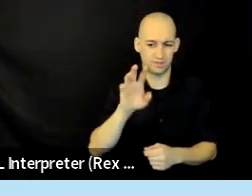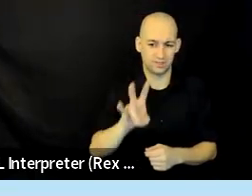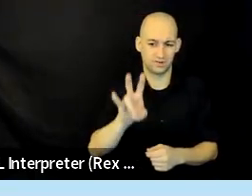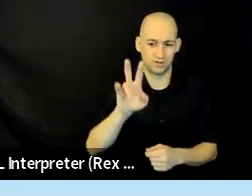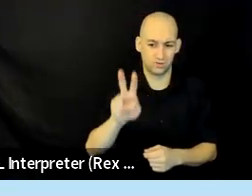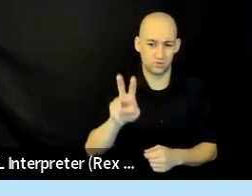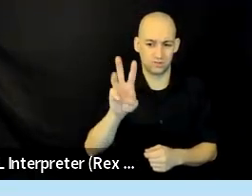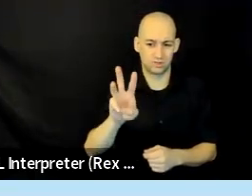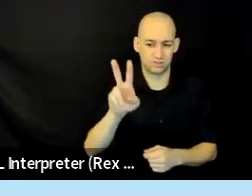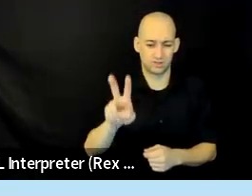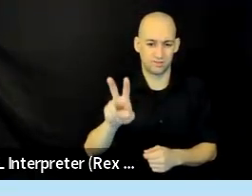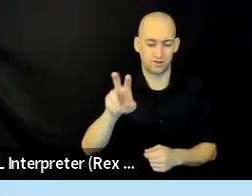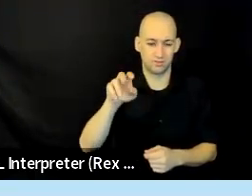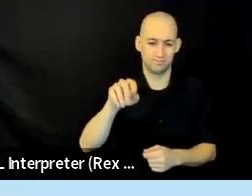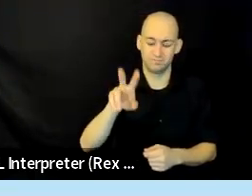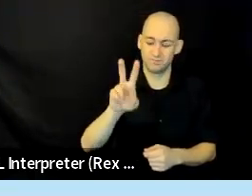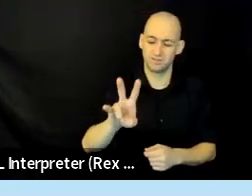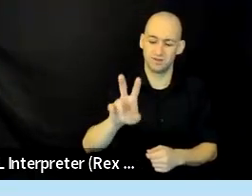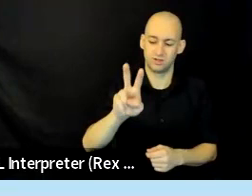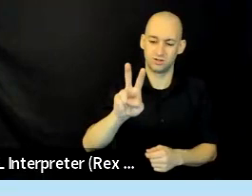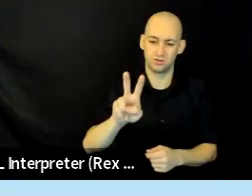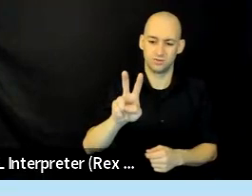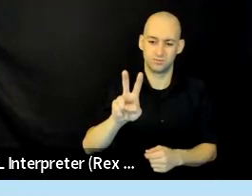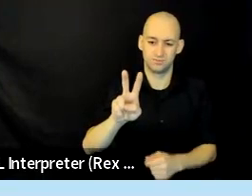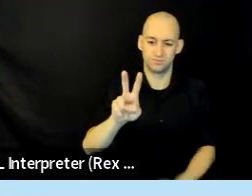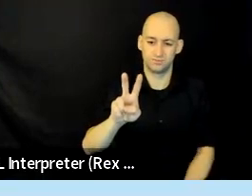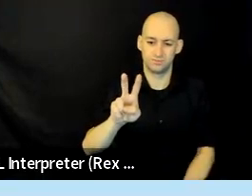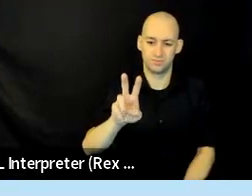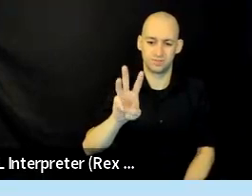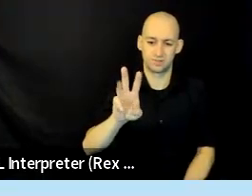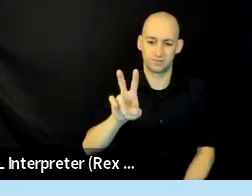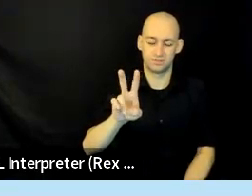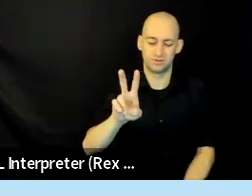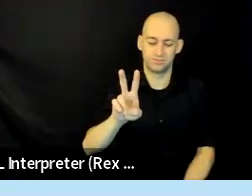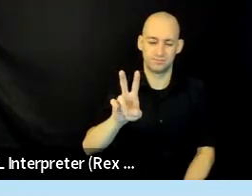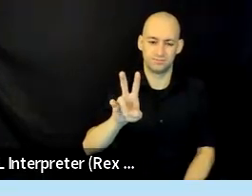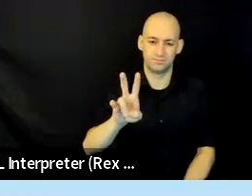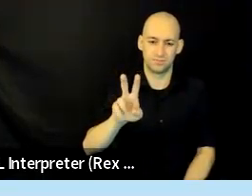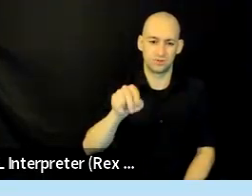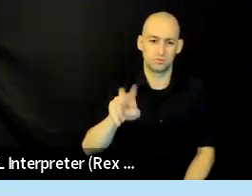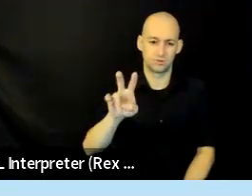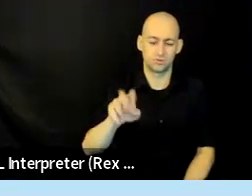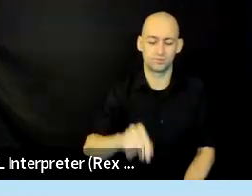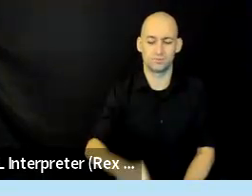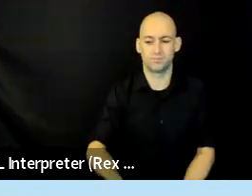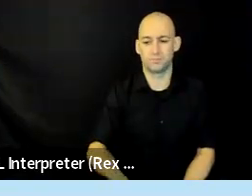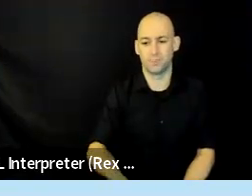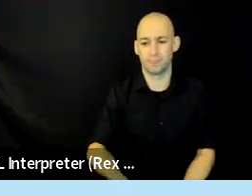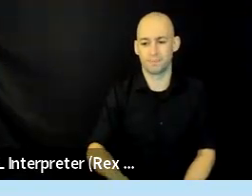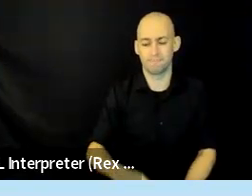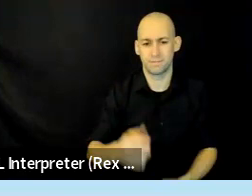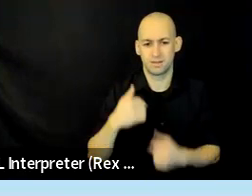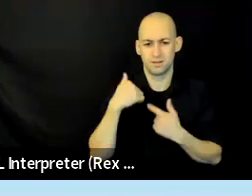requirements, department's policies and procedures, and industry practices. Thus, the department has met the 4